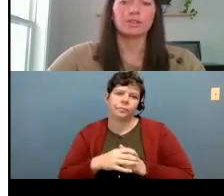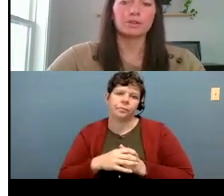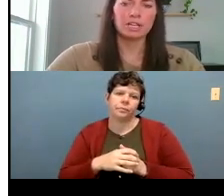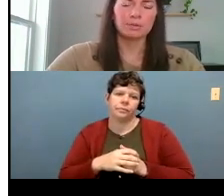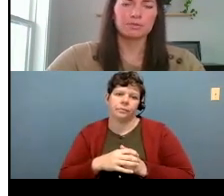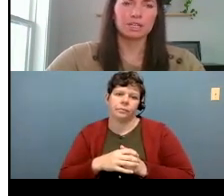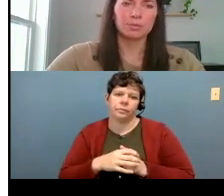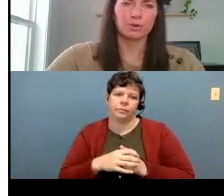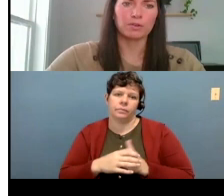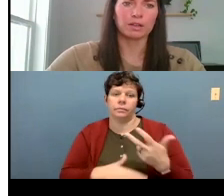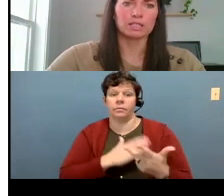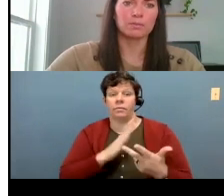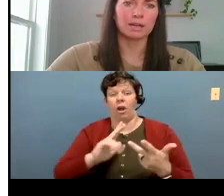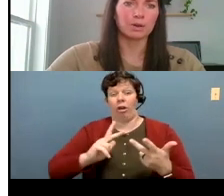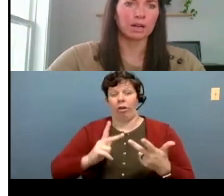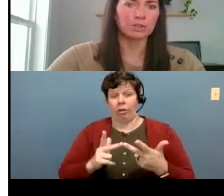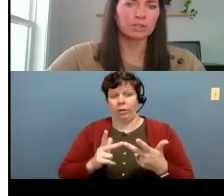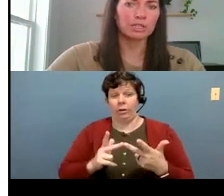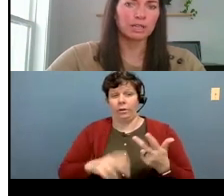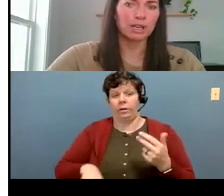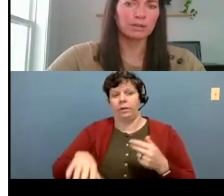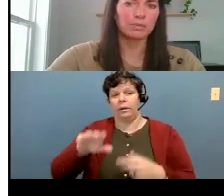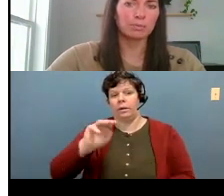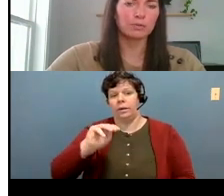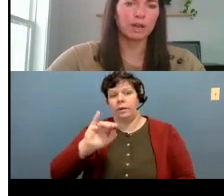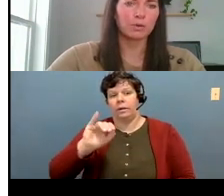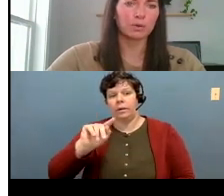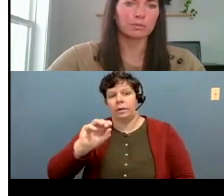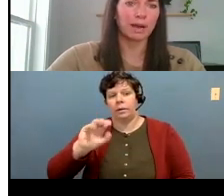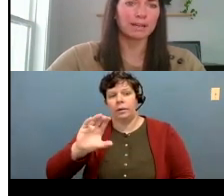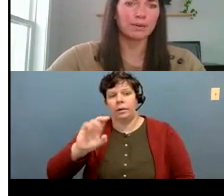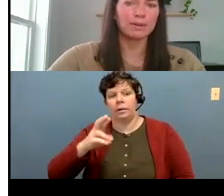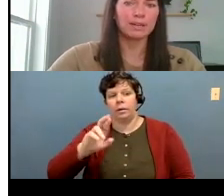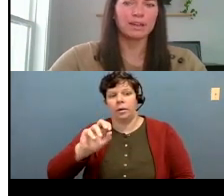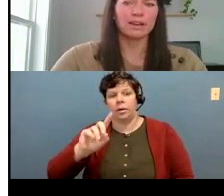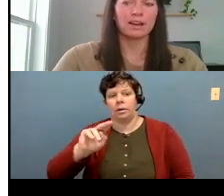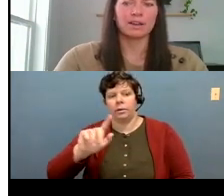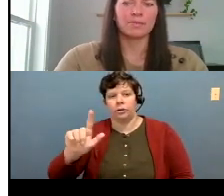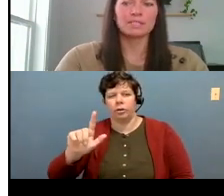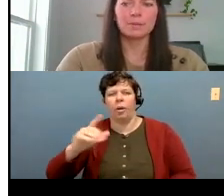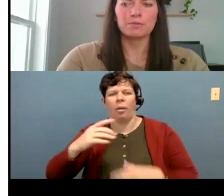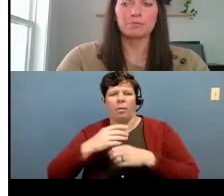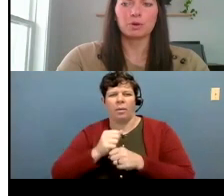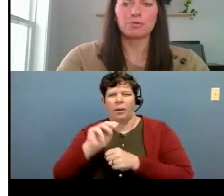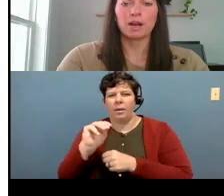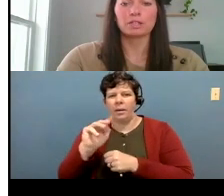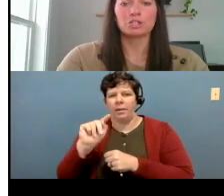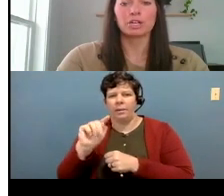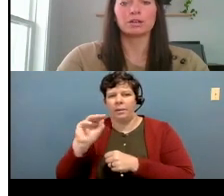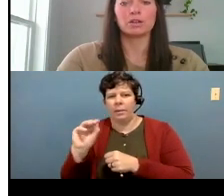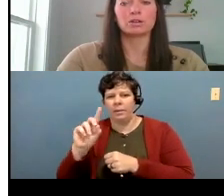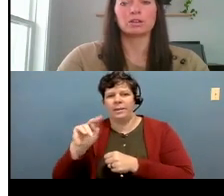And then the third type of DNA profile is the mitochondrial DNA profile, or MITO. This type of profile